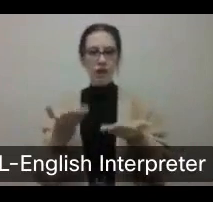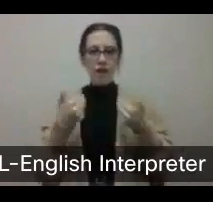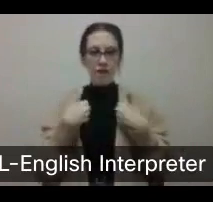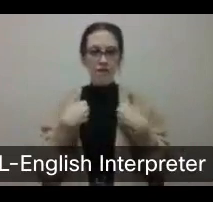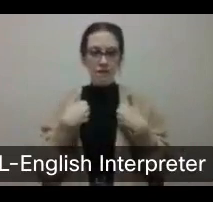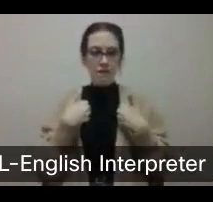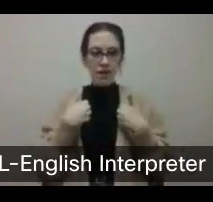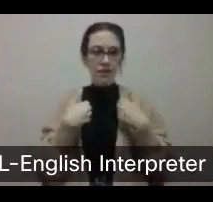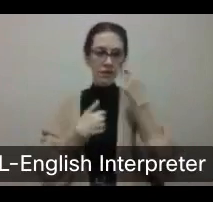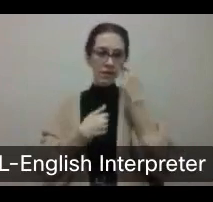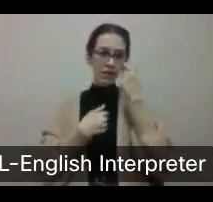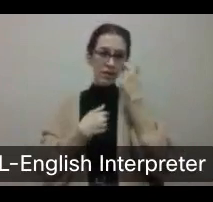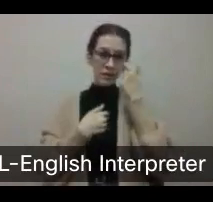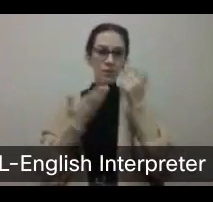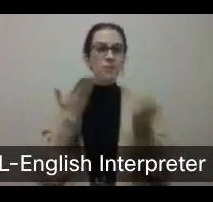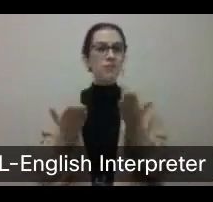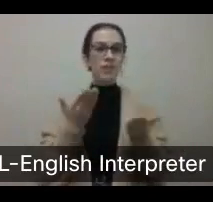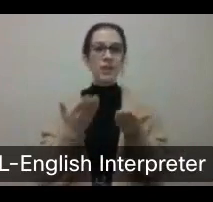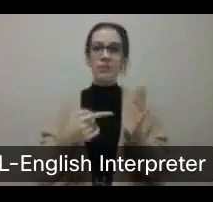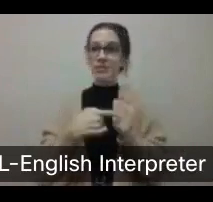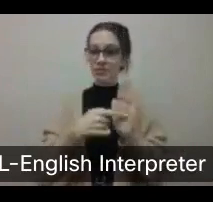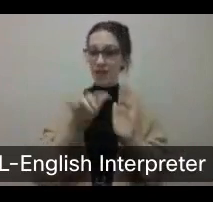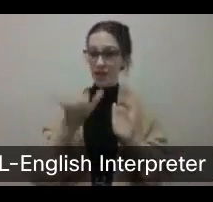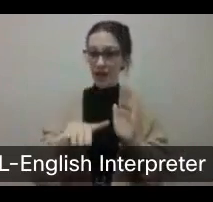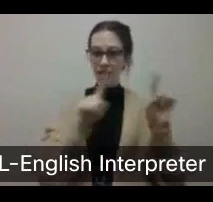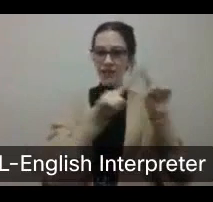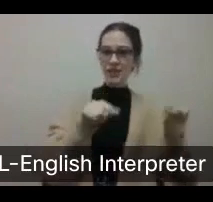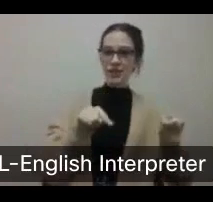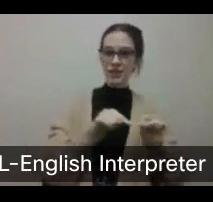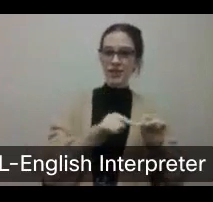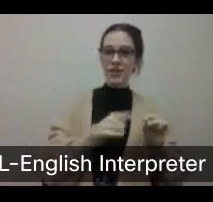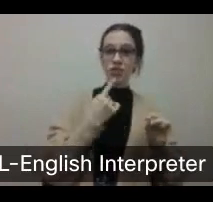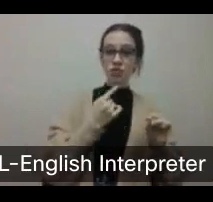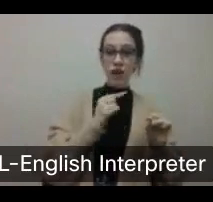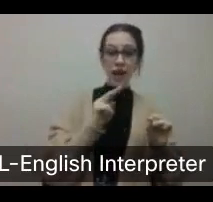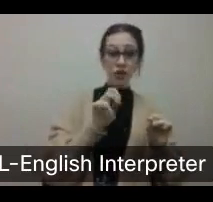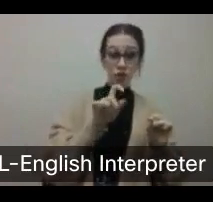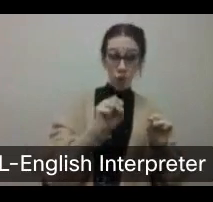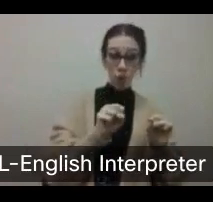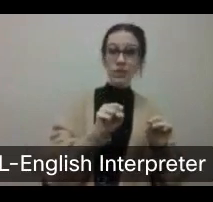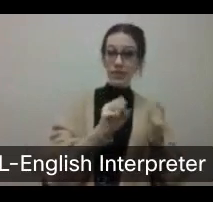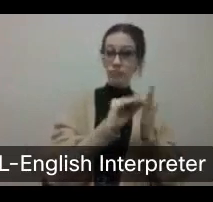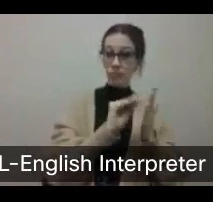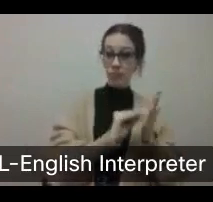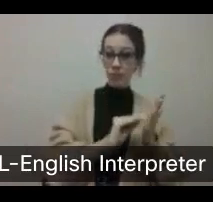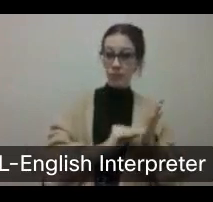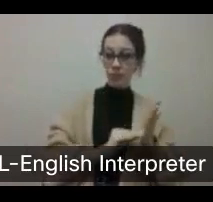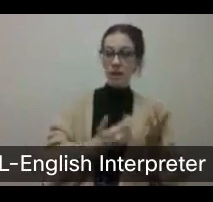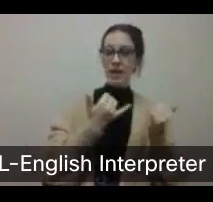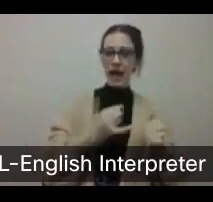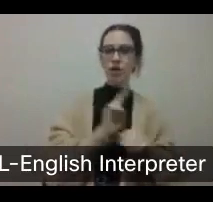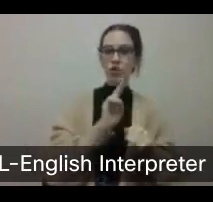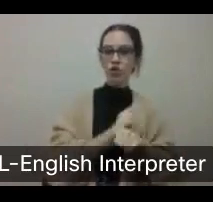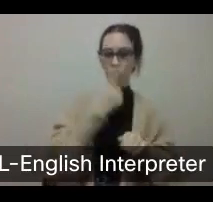So it might look something like this. We have the notes there on the side. If I were to only rely on that, a paraphrase for using these notes may be